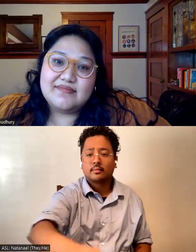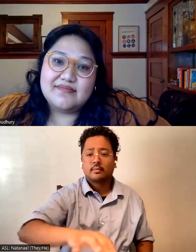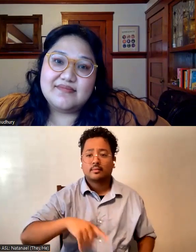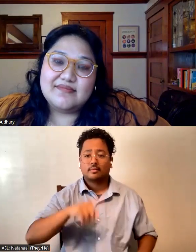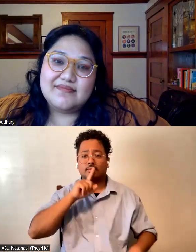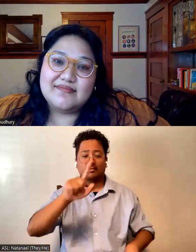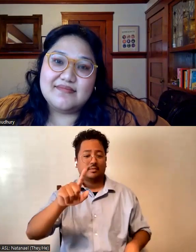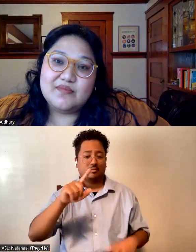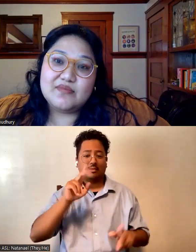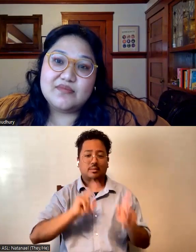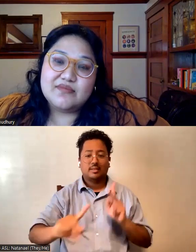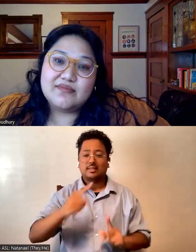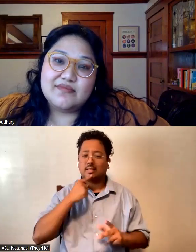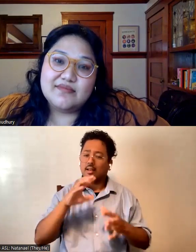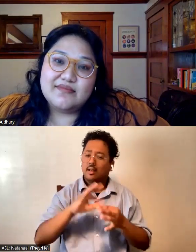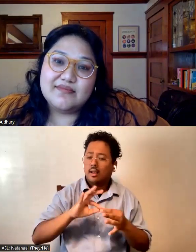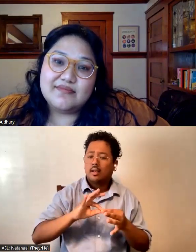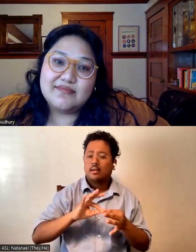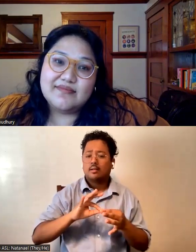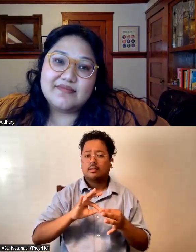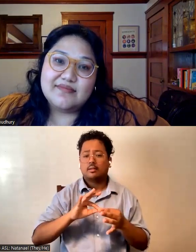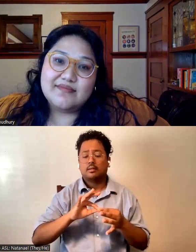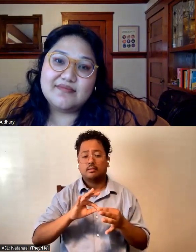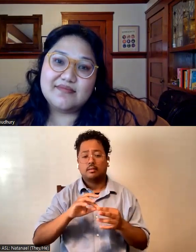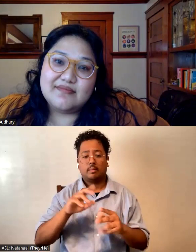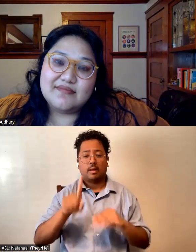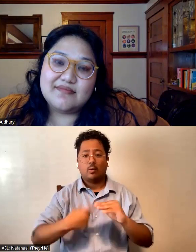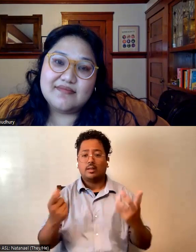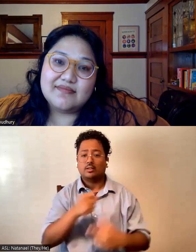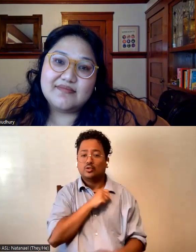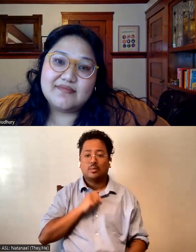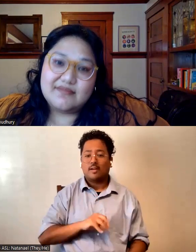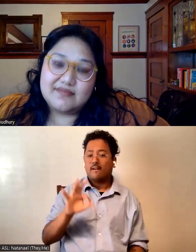loves of mine wonder if like super fats exist